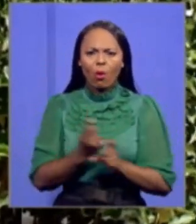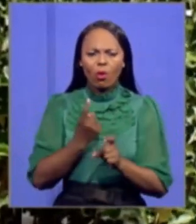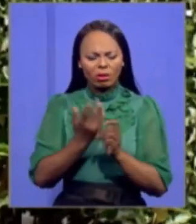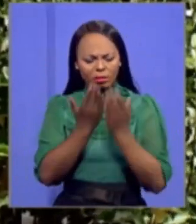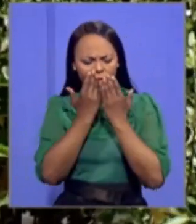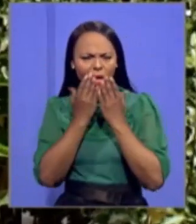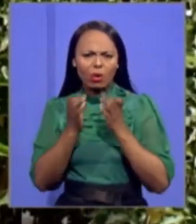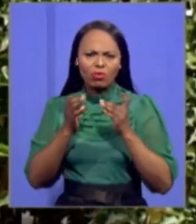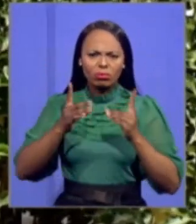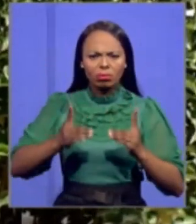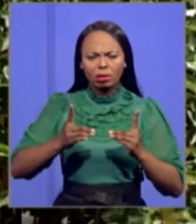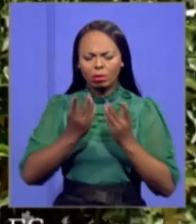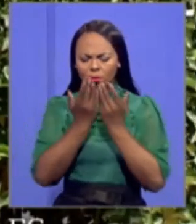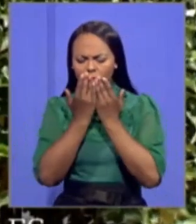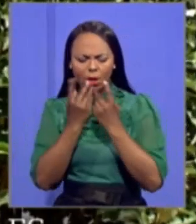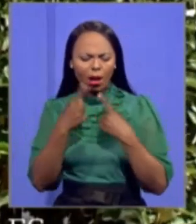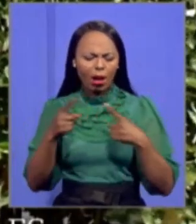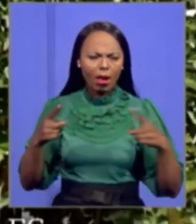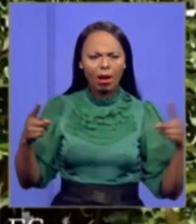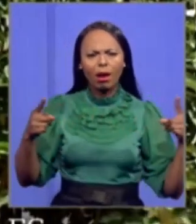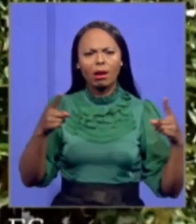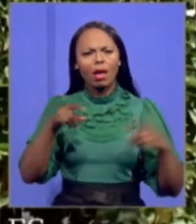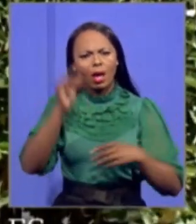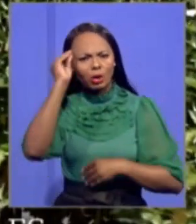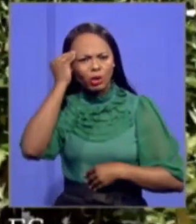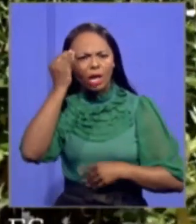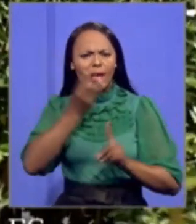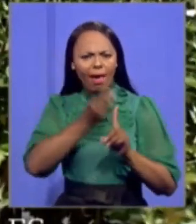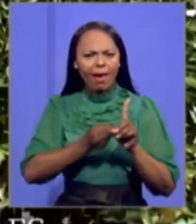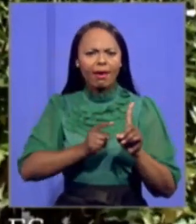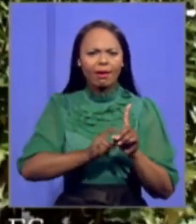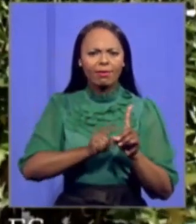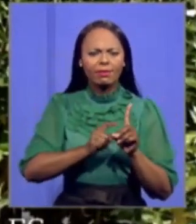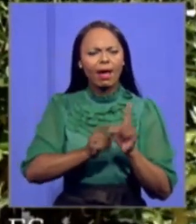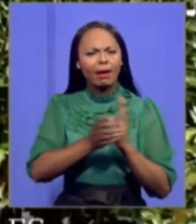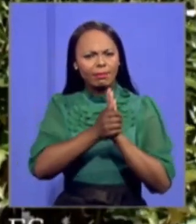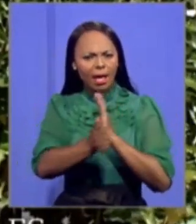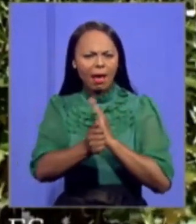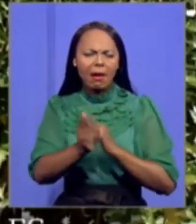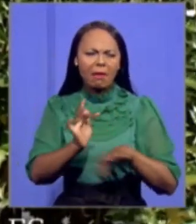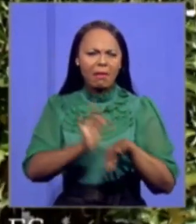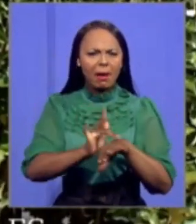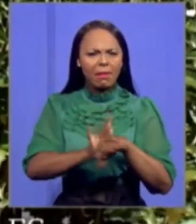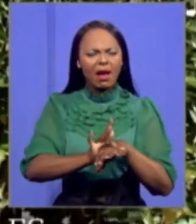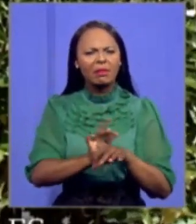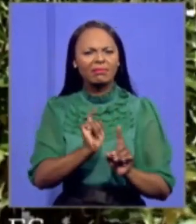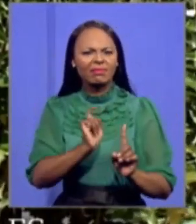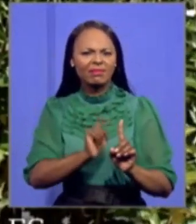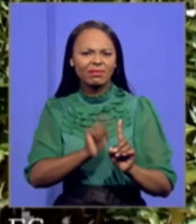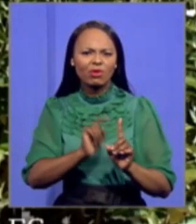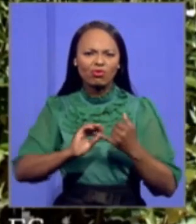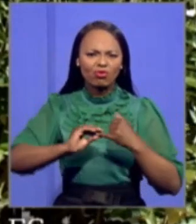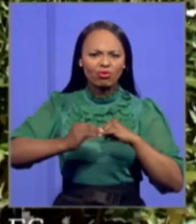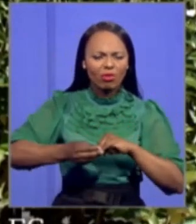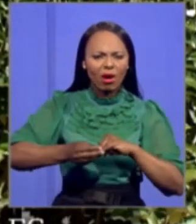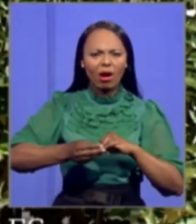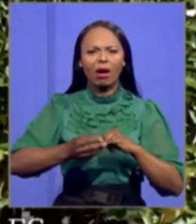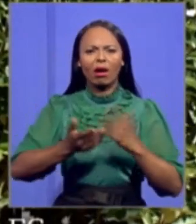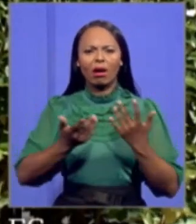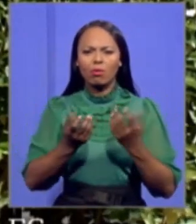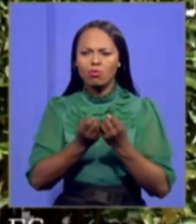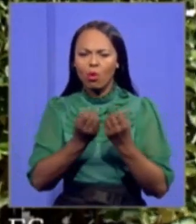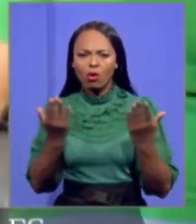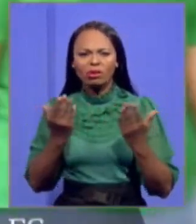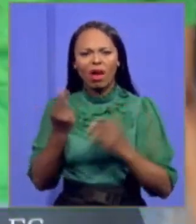dintho tse ngata, ke motho loreng o na le talente ta haholo ka ho leka ho